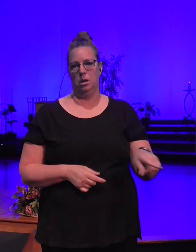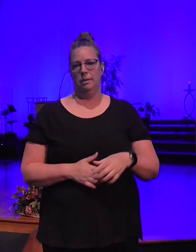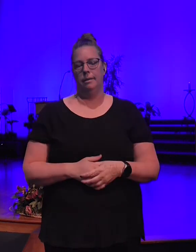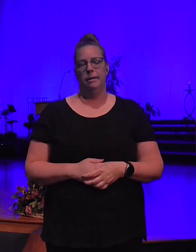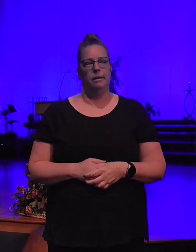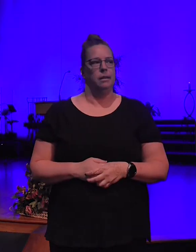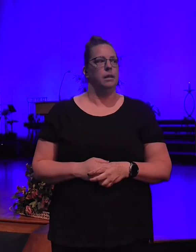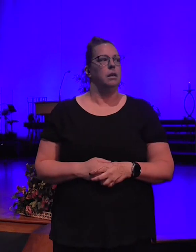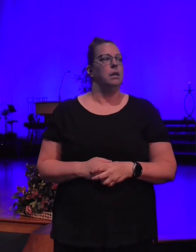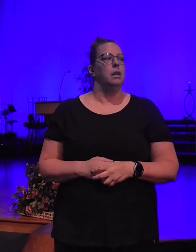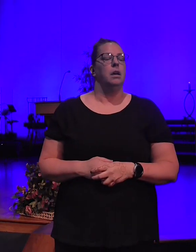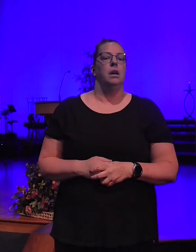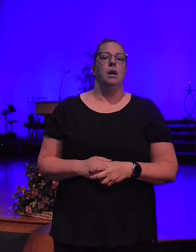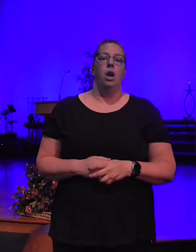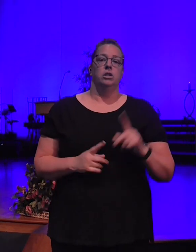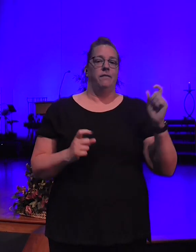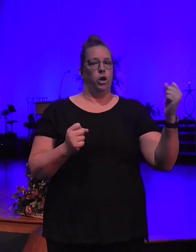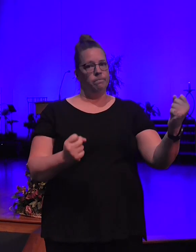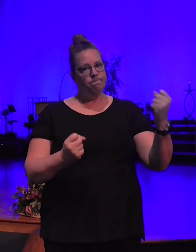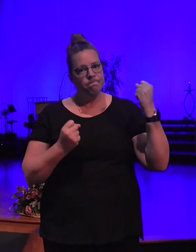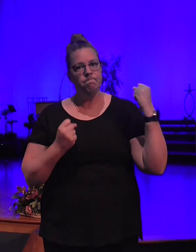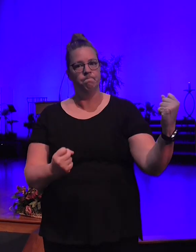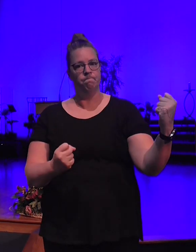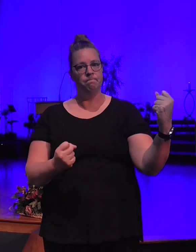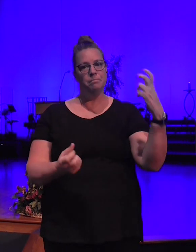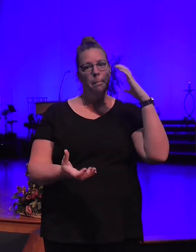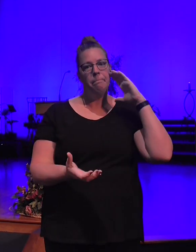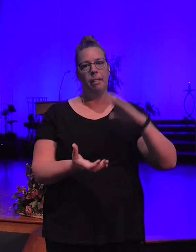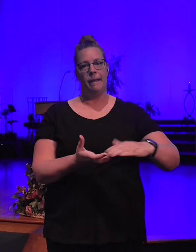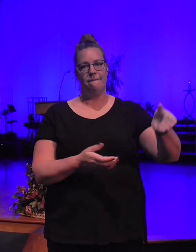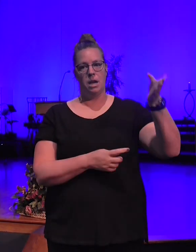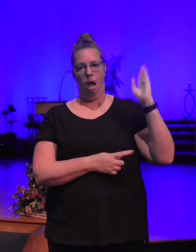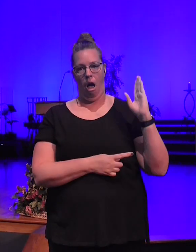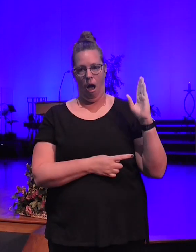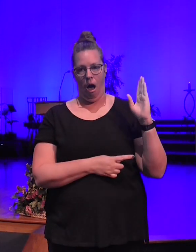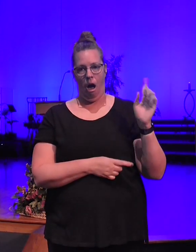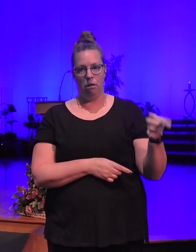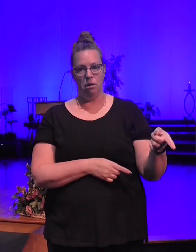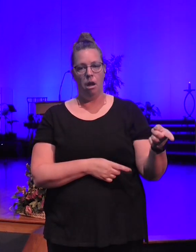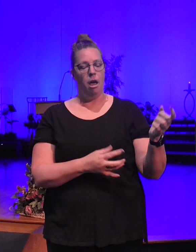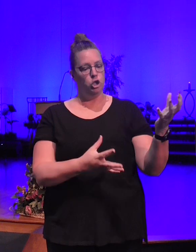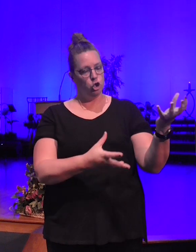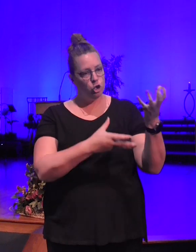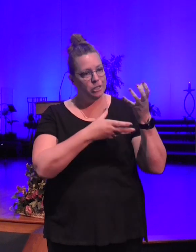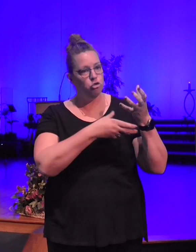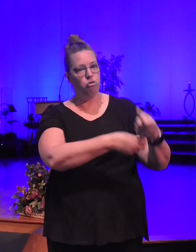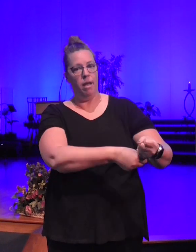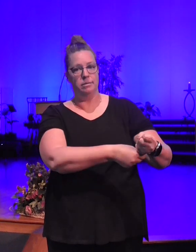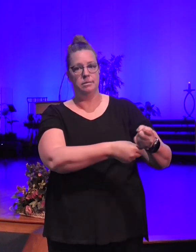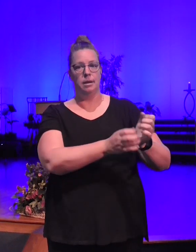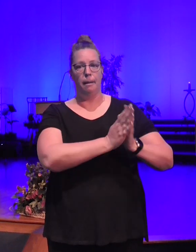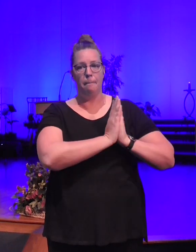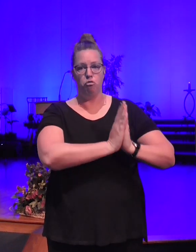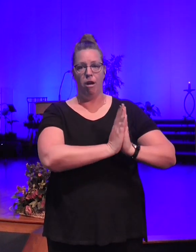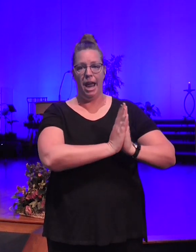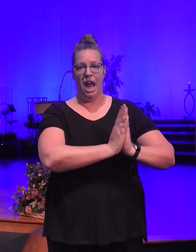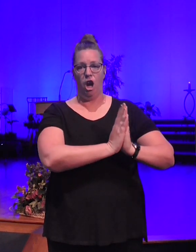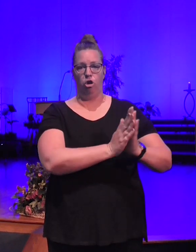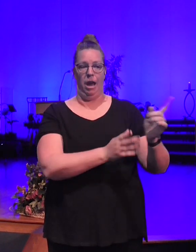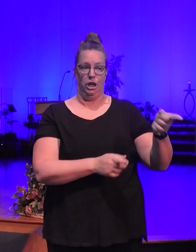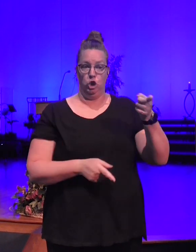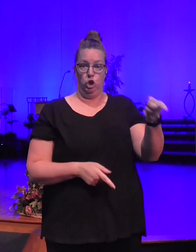She had a very strong belief in God. She trusted in prayer, and she